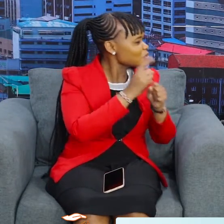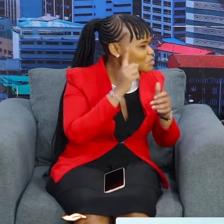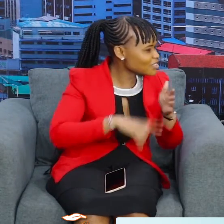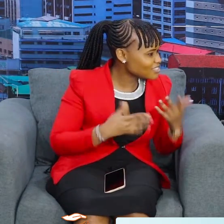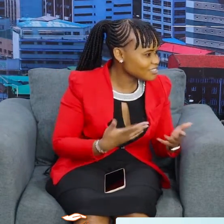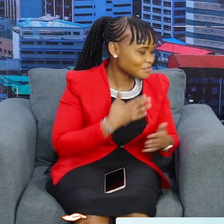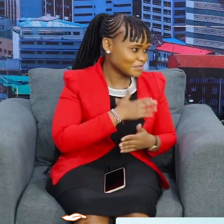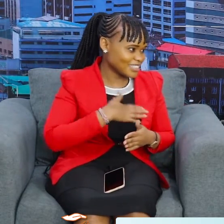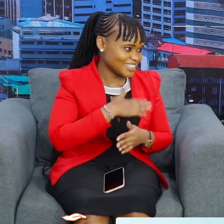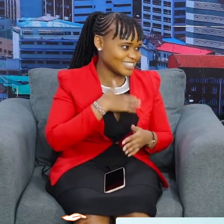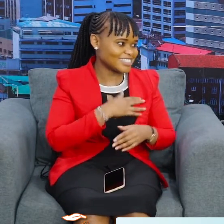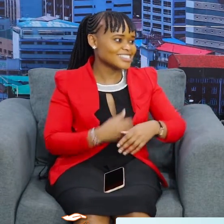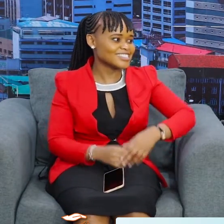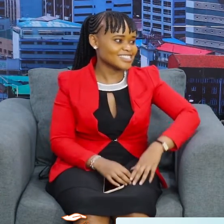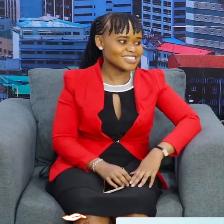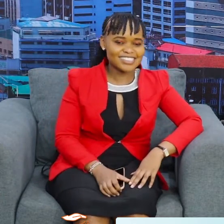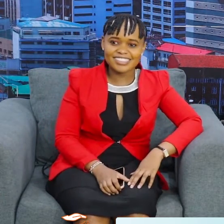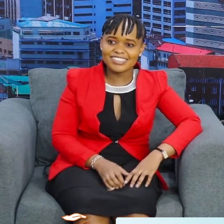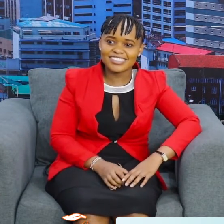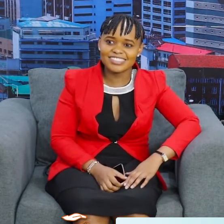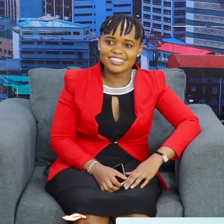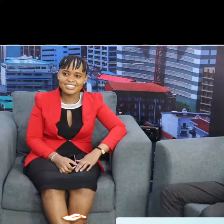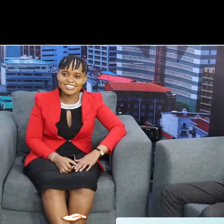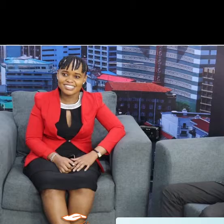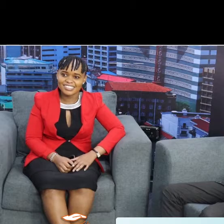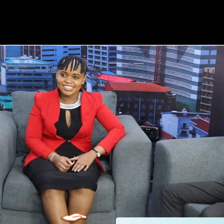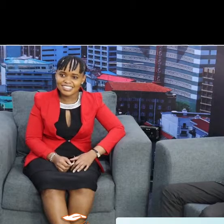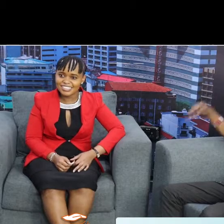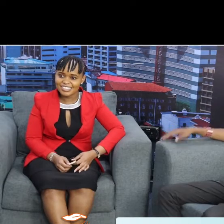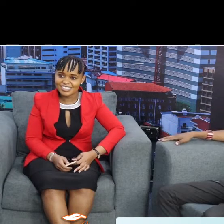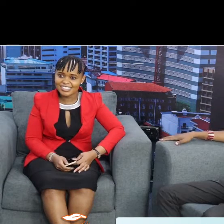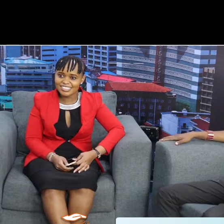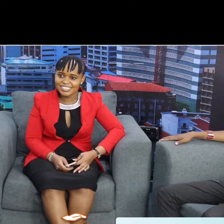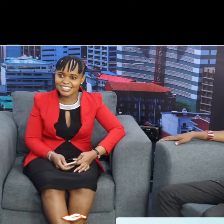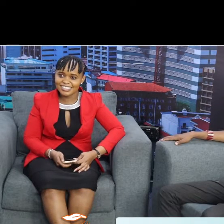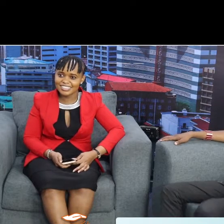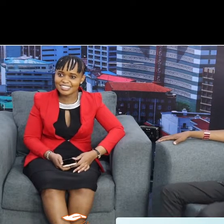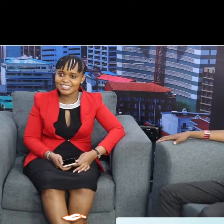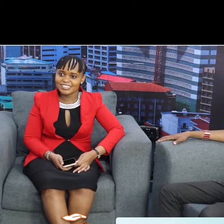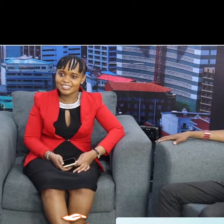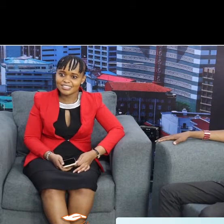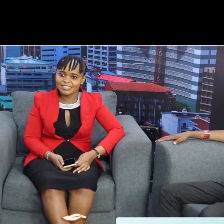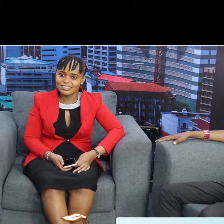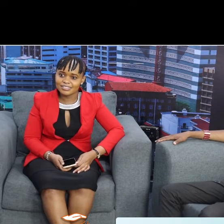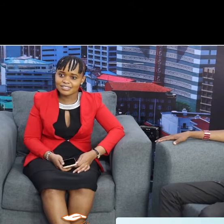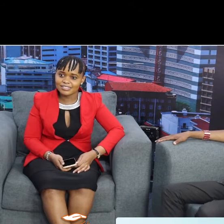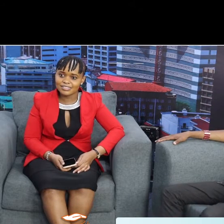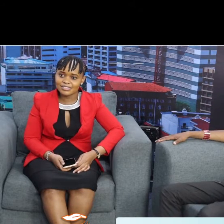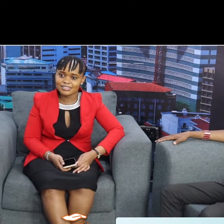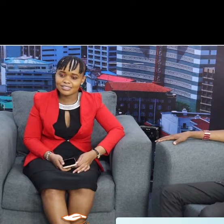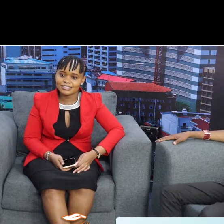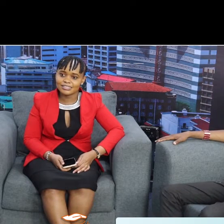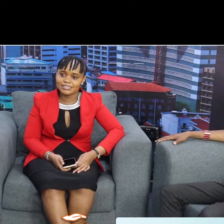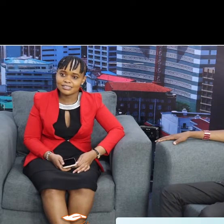and what is your interest. Well, I'll say my name is Mbatia. I am